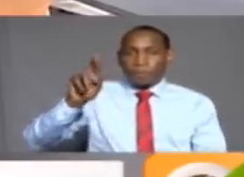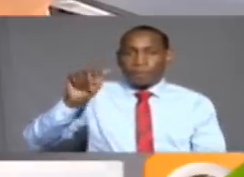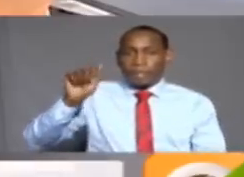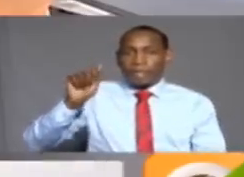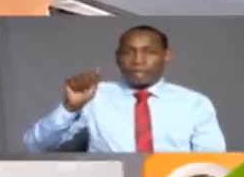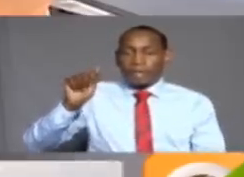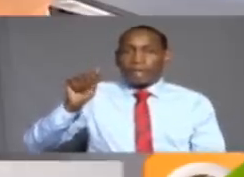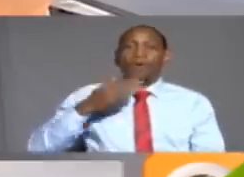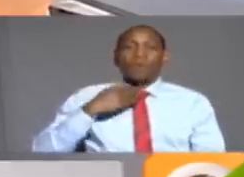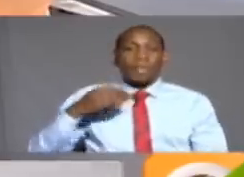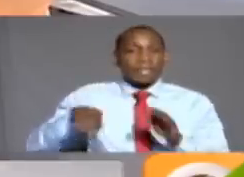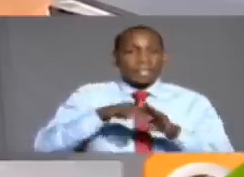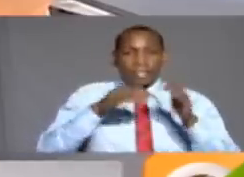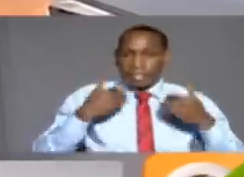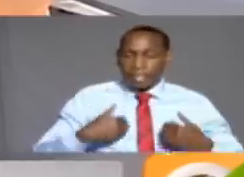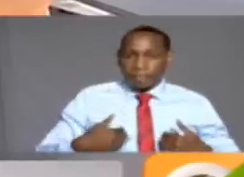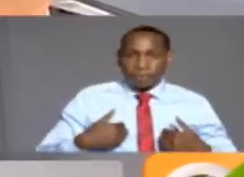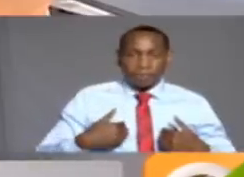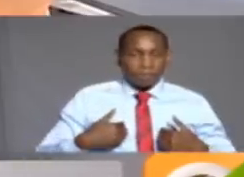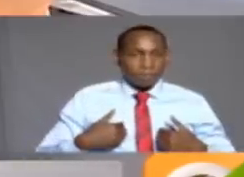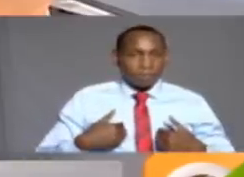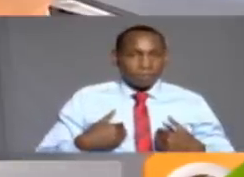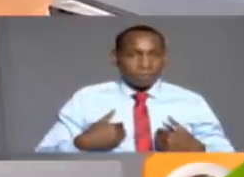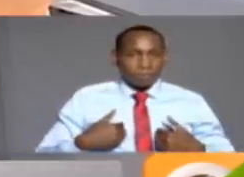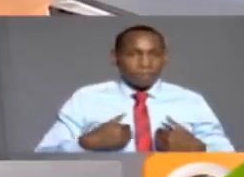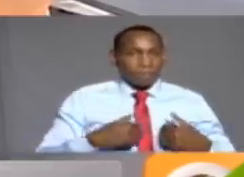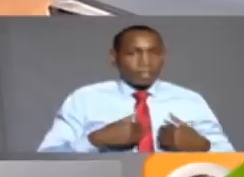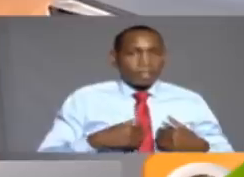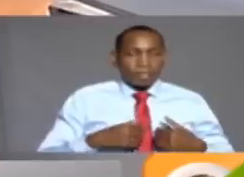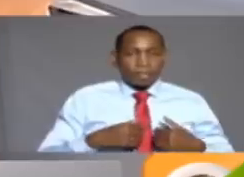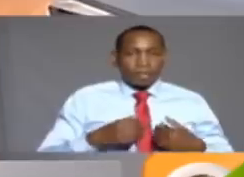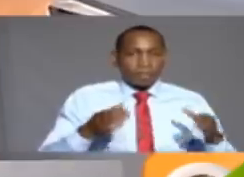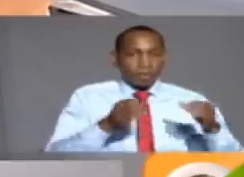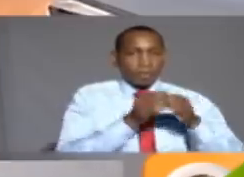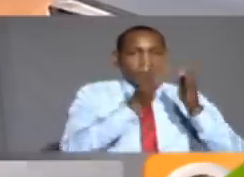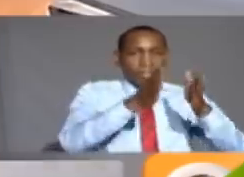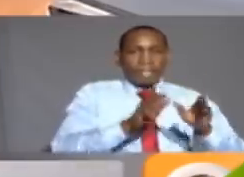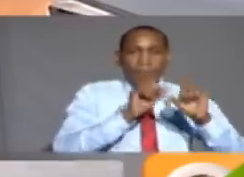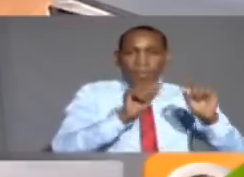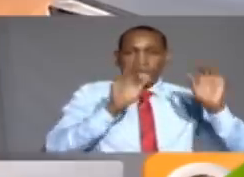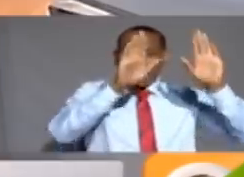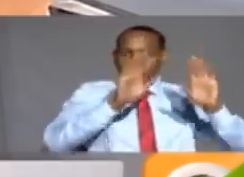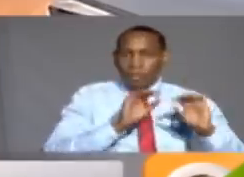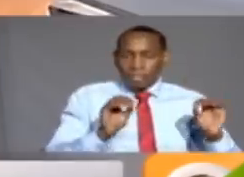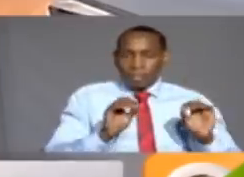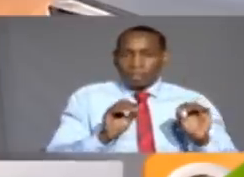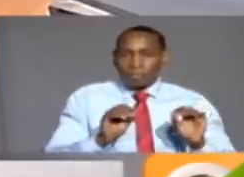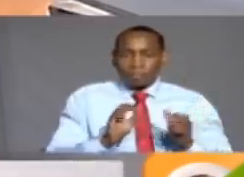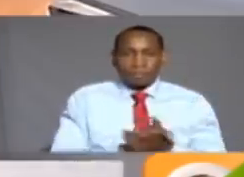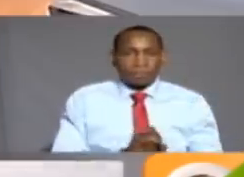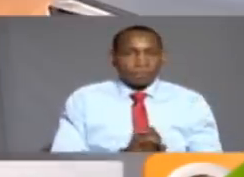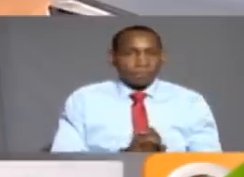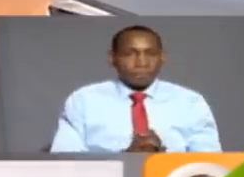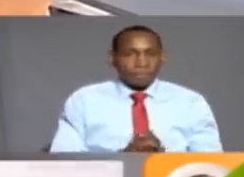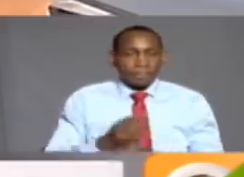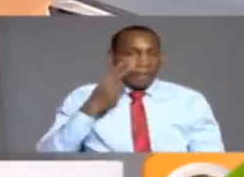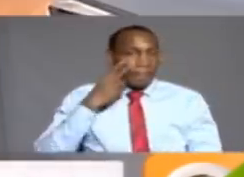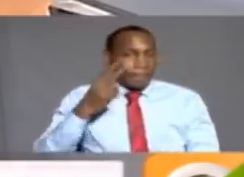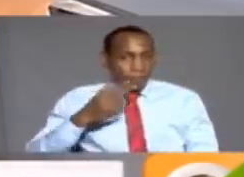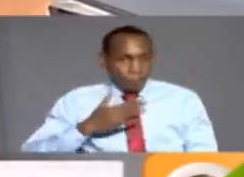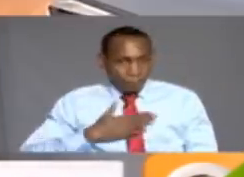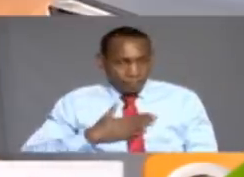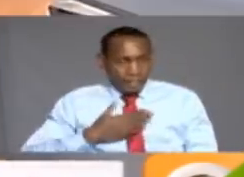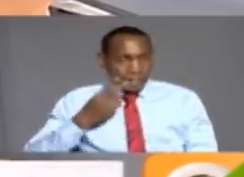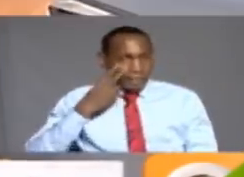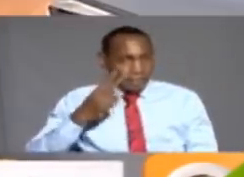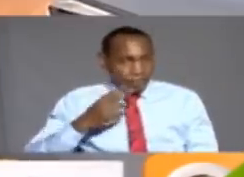me? We will. It doesn't matter what your party leader says. That's what you say. No, I didn't say it doesn't matter. I need also you to... You are at complete my I view, mean, variance with what